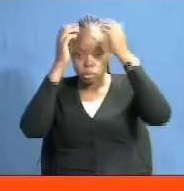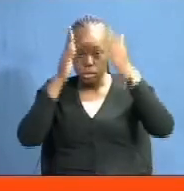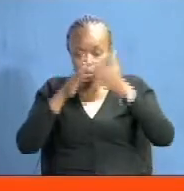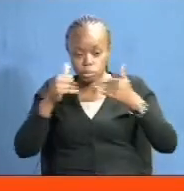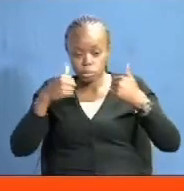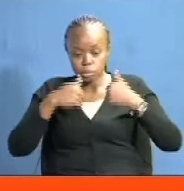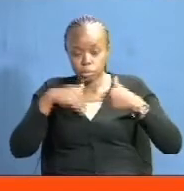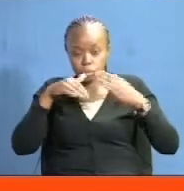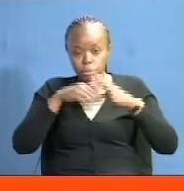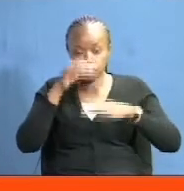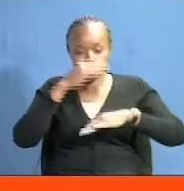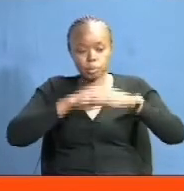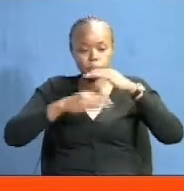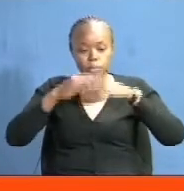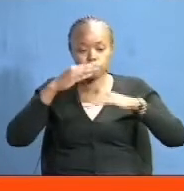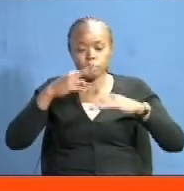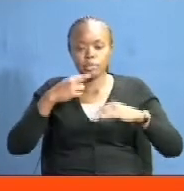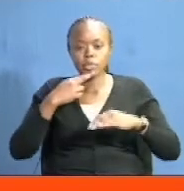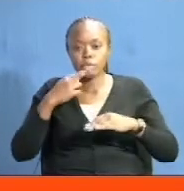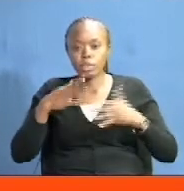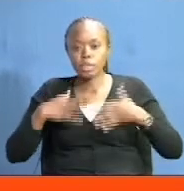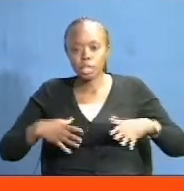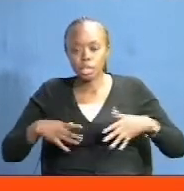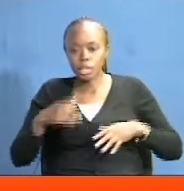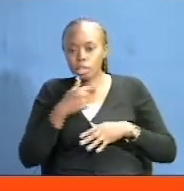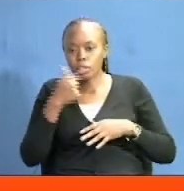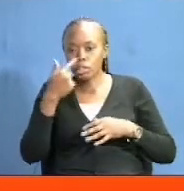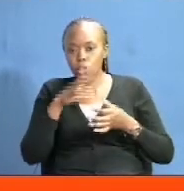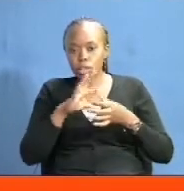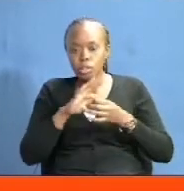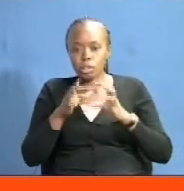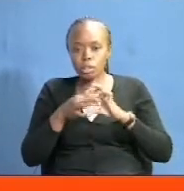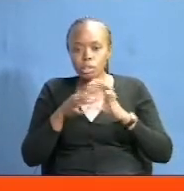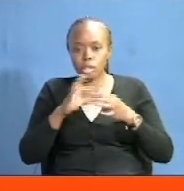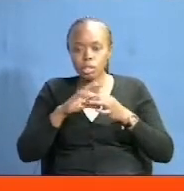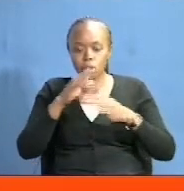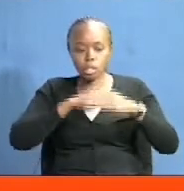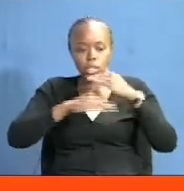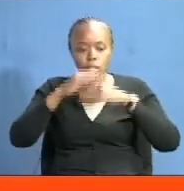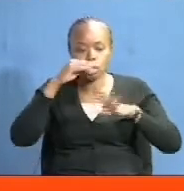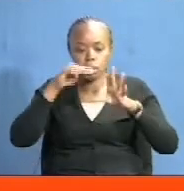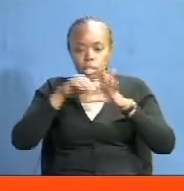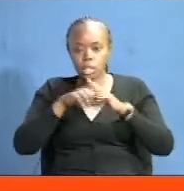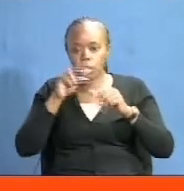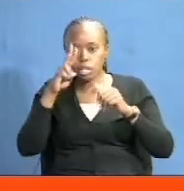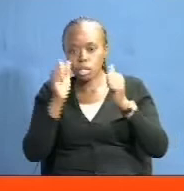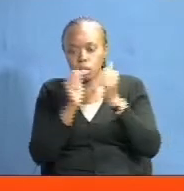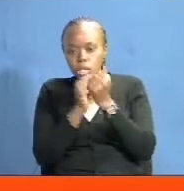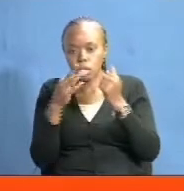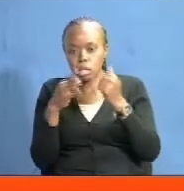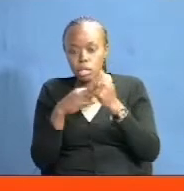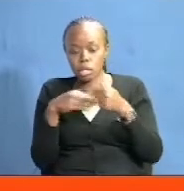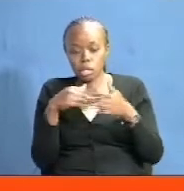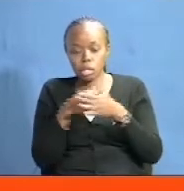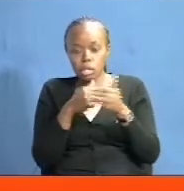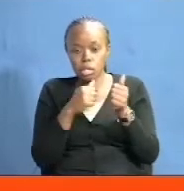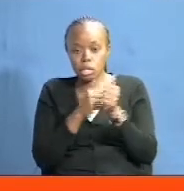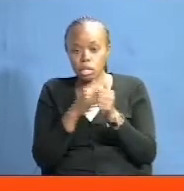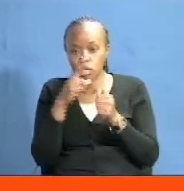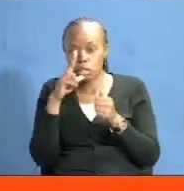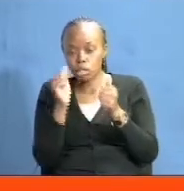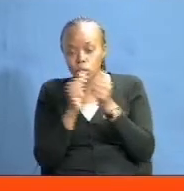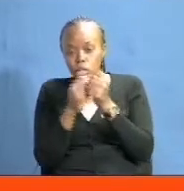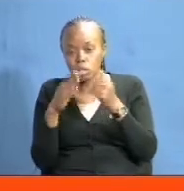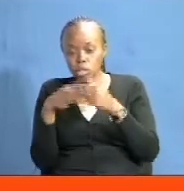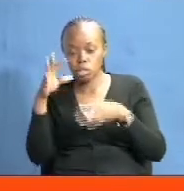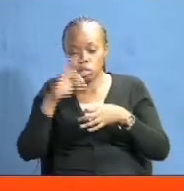in the universities are people who joined university from 2018. This was a year after the 2017 elections.